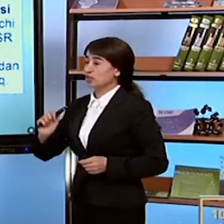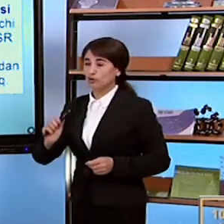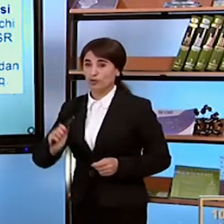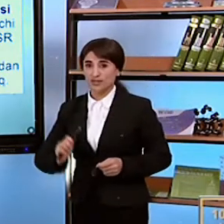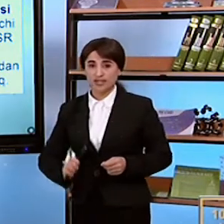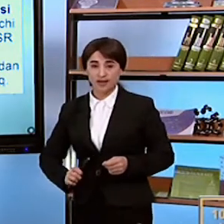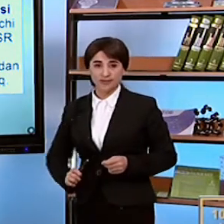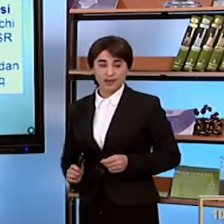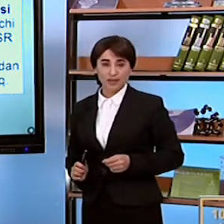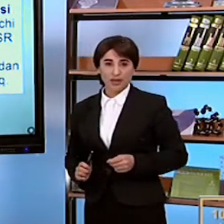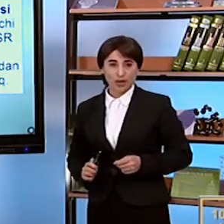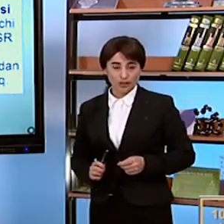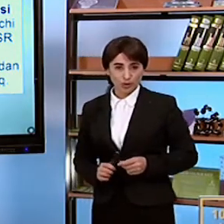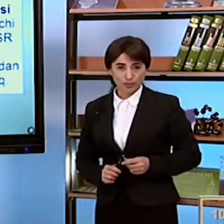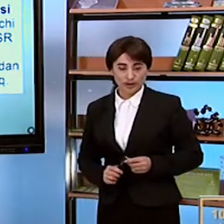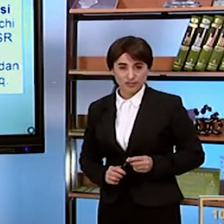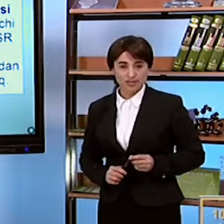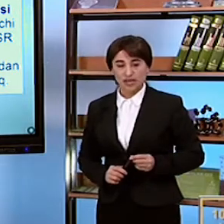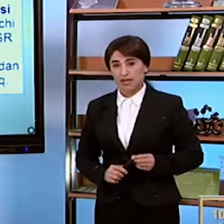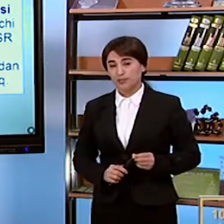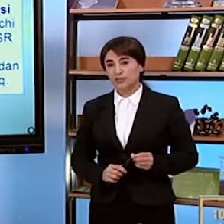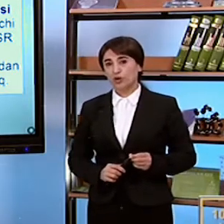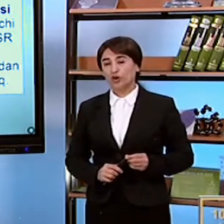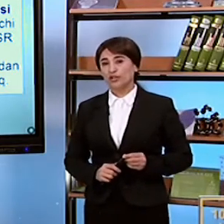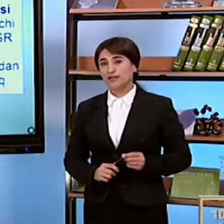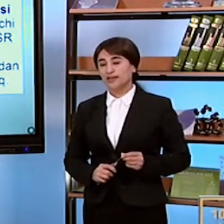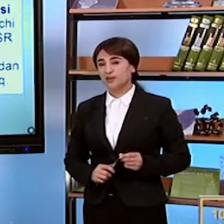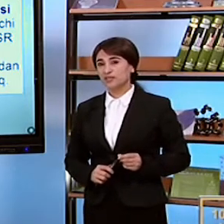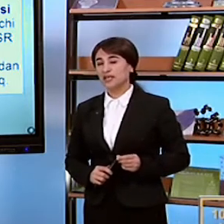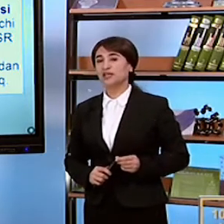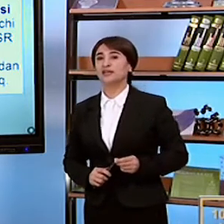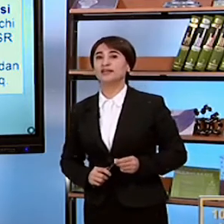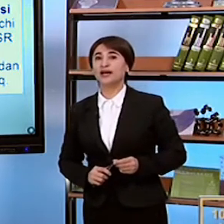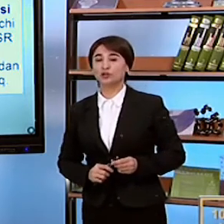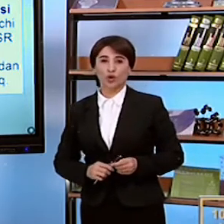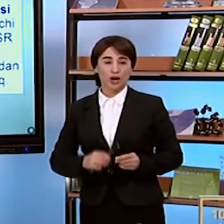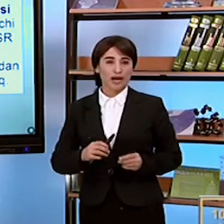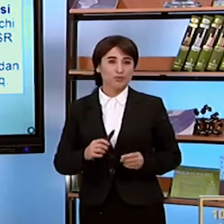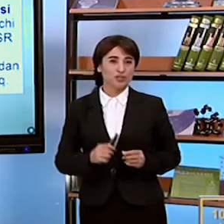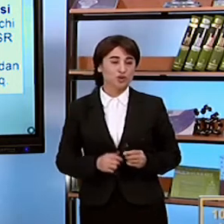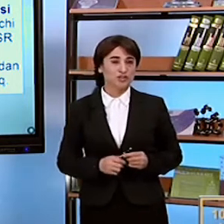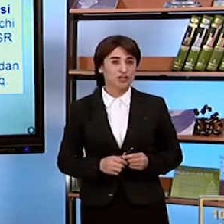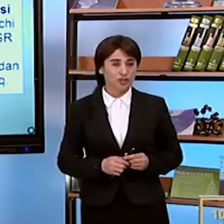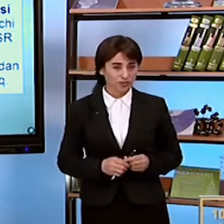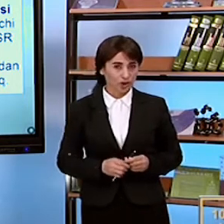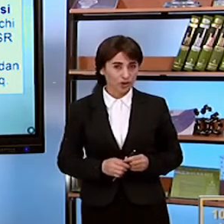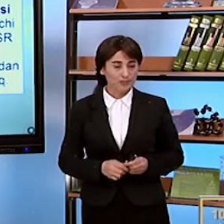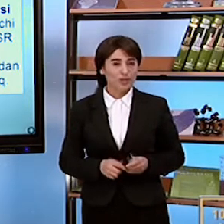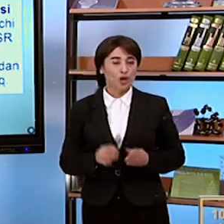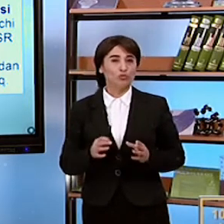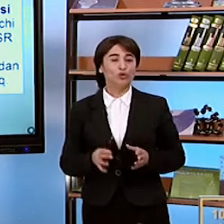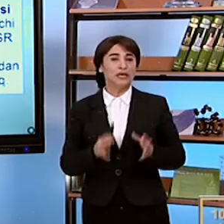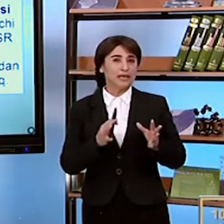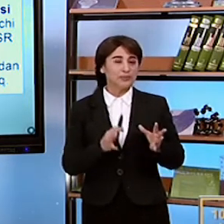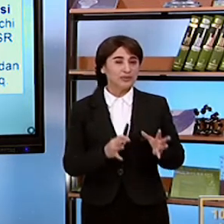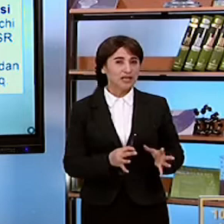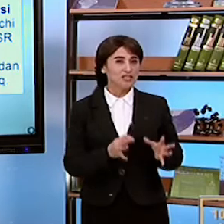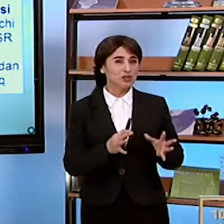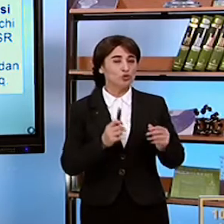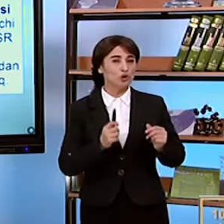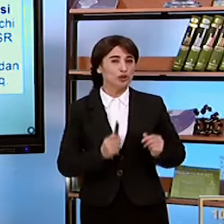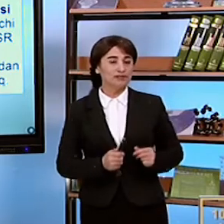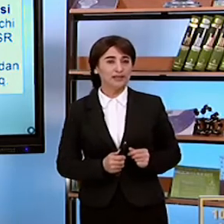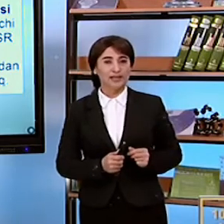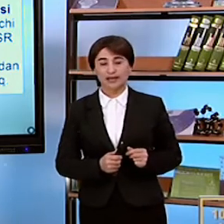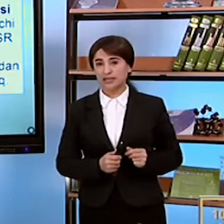tinchlik shartnomasi haqida ma'lumot beramiz. Biz yuqorida aytganimizdek, NATO harbiy siyosiy ittifoqi bu